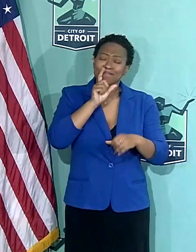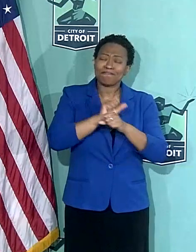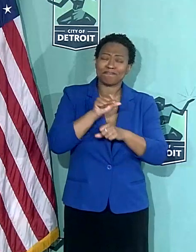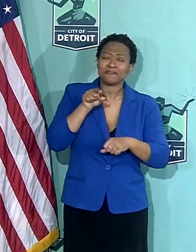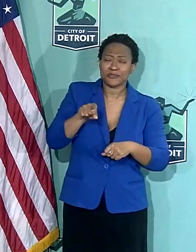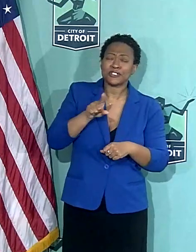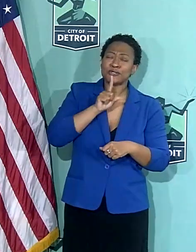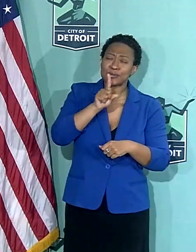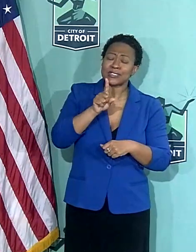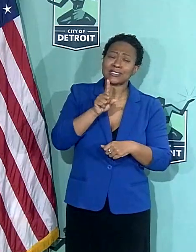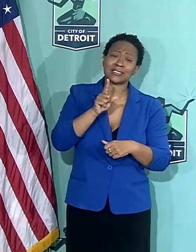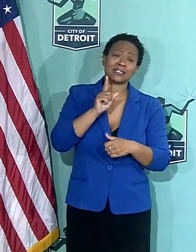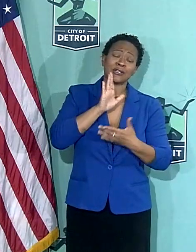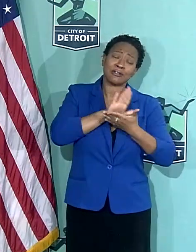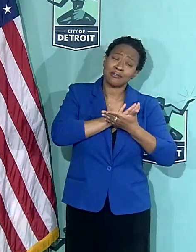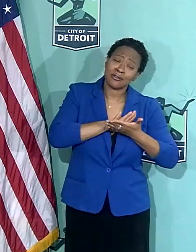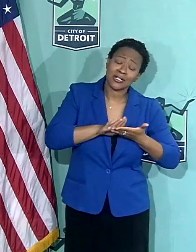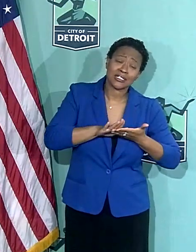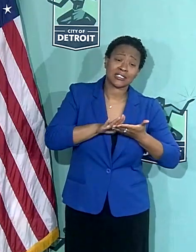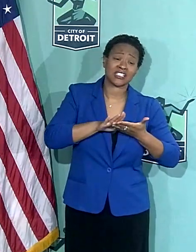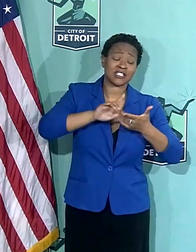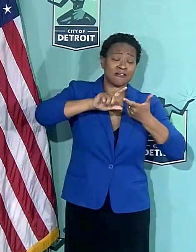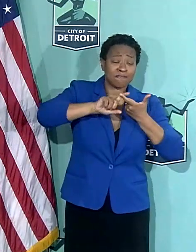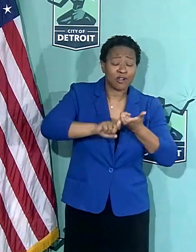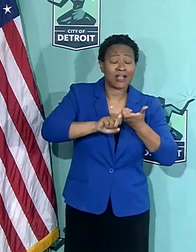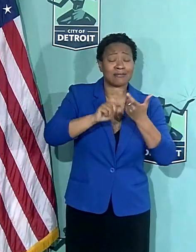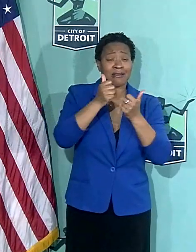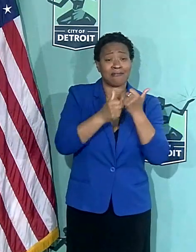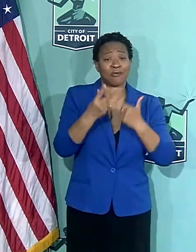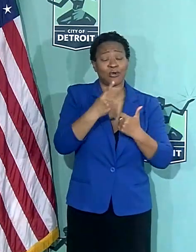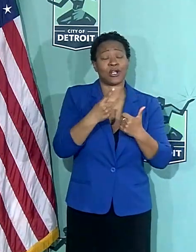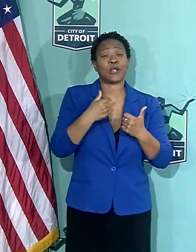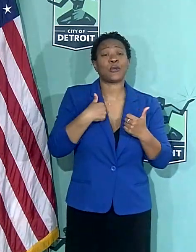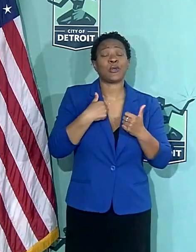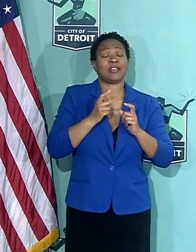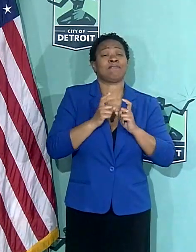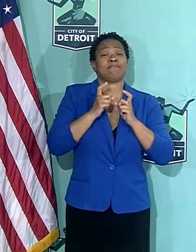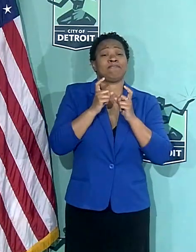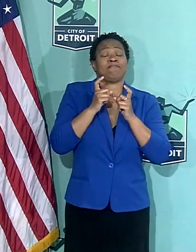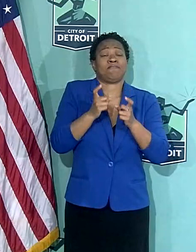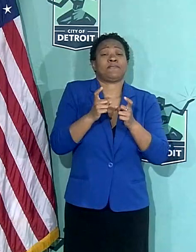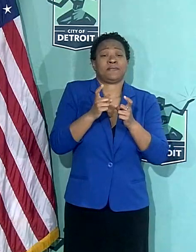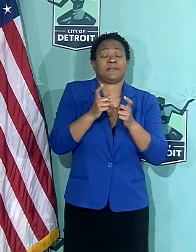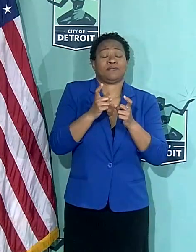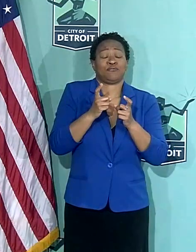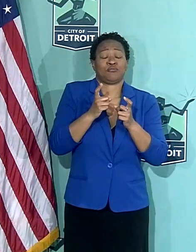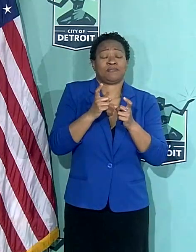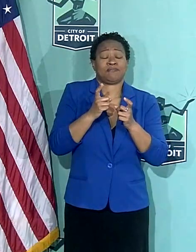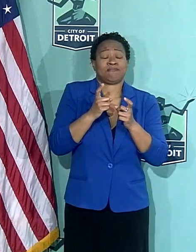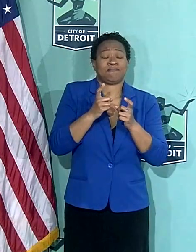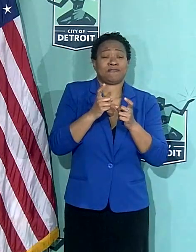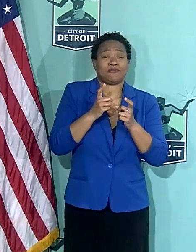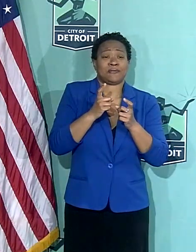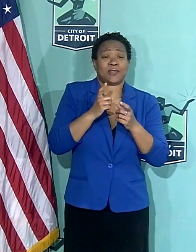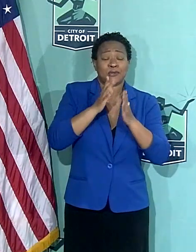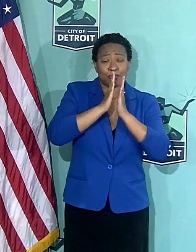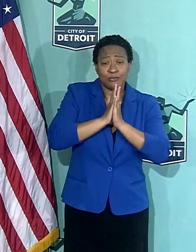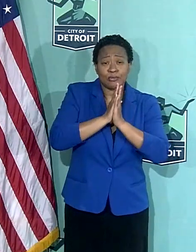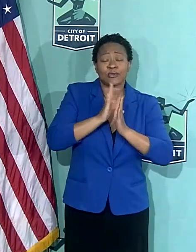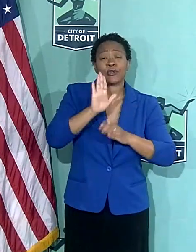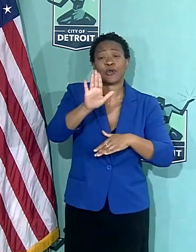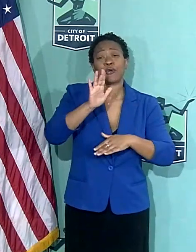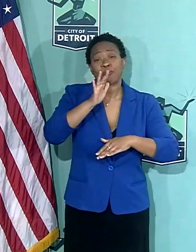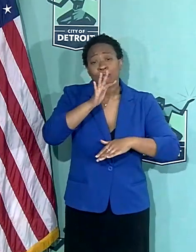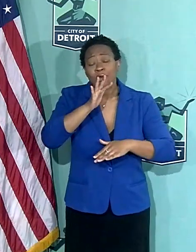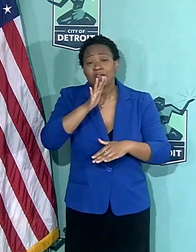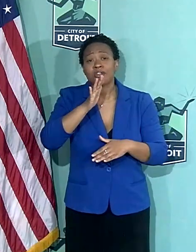she was a friend to everyone. So we extend our condolences to her family, especially Antoinette's mother,